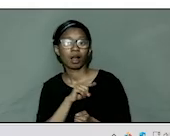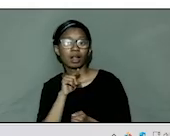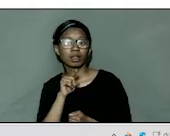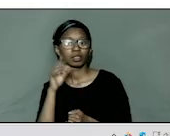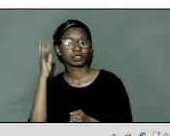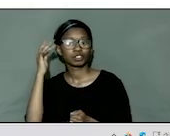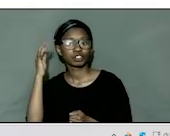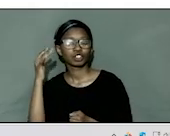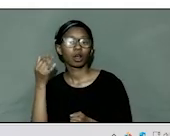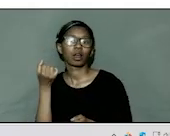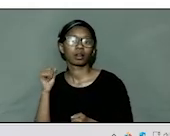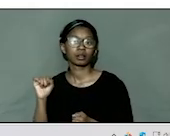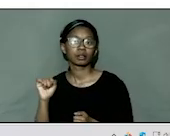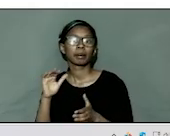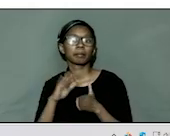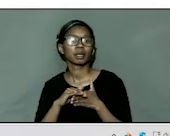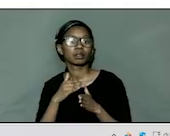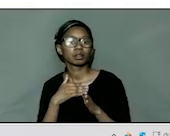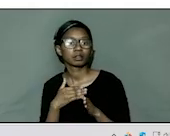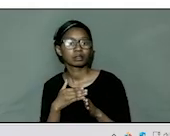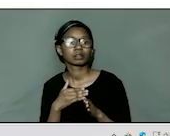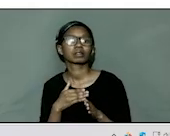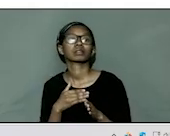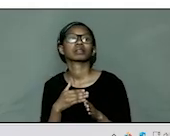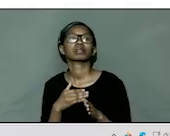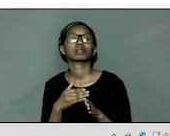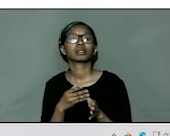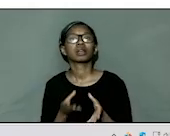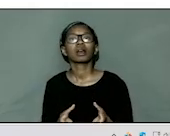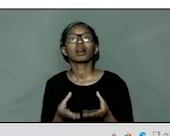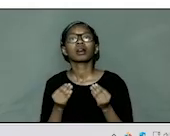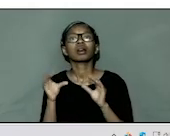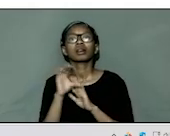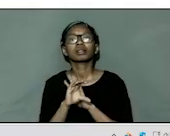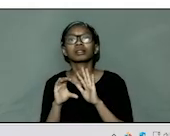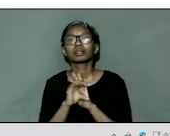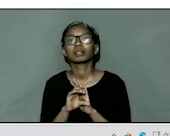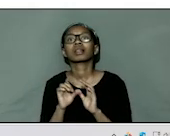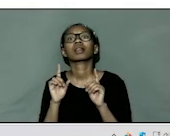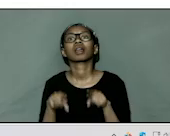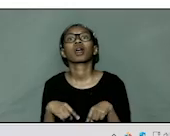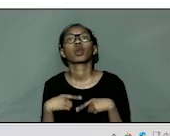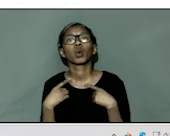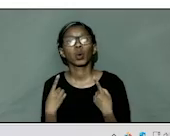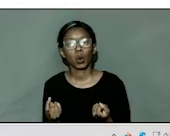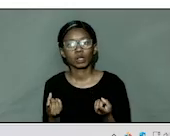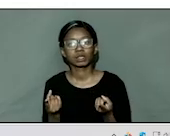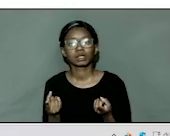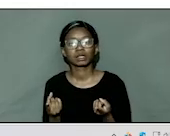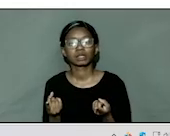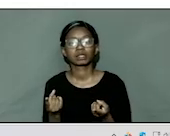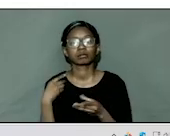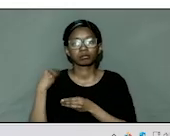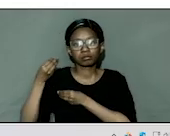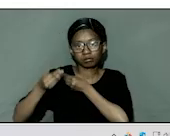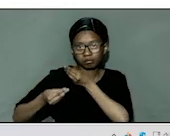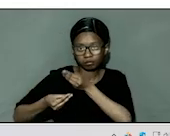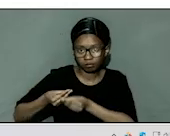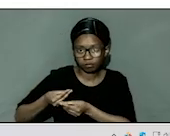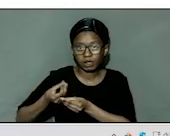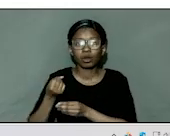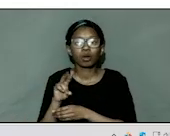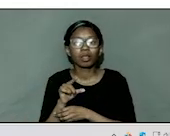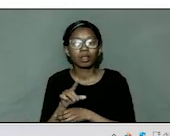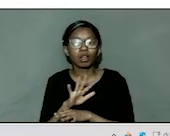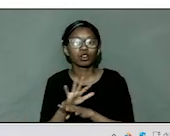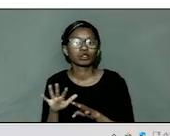was rejected is because acquired characteristics cannot be inherited, or they do not